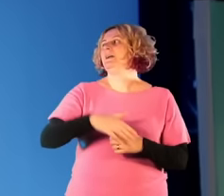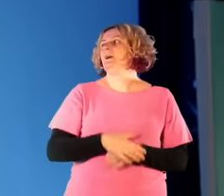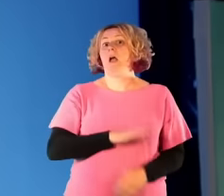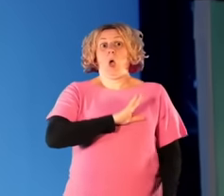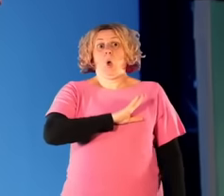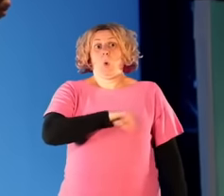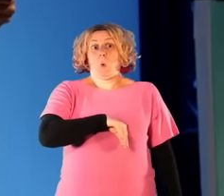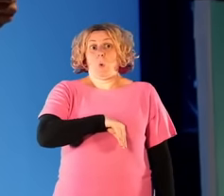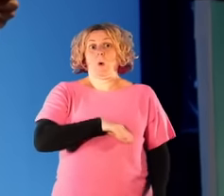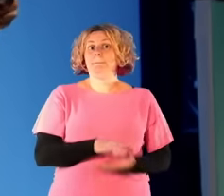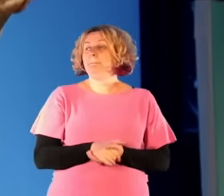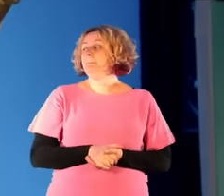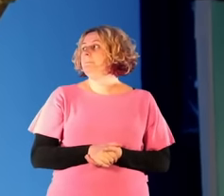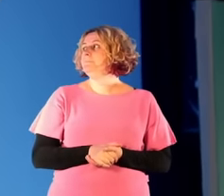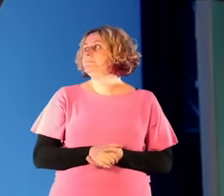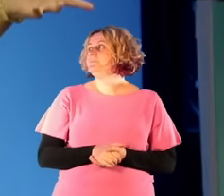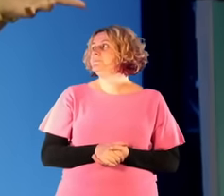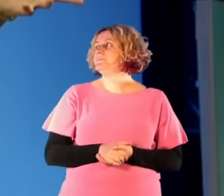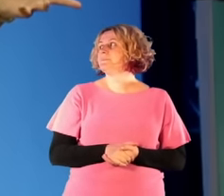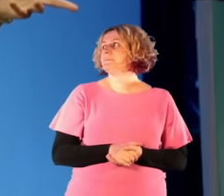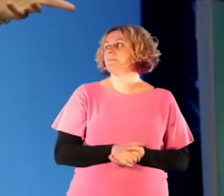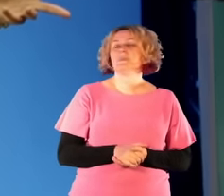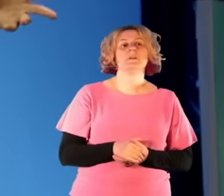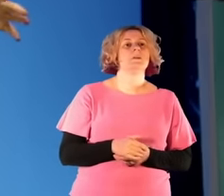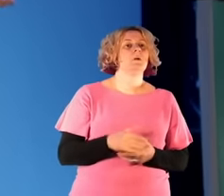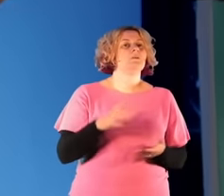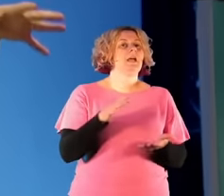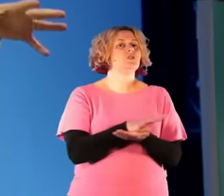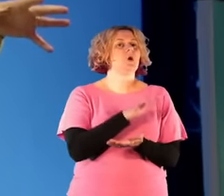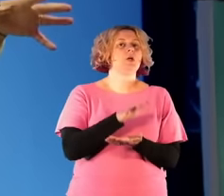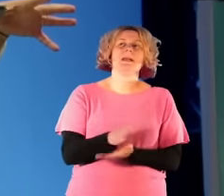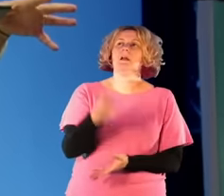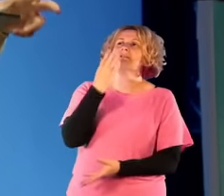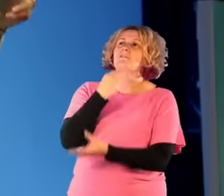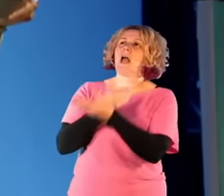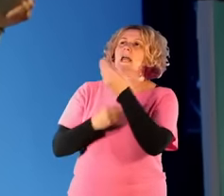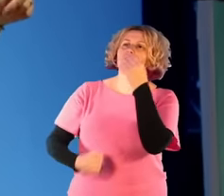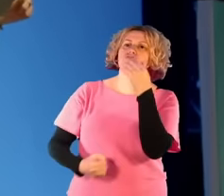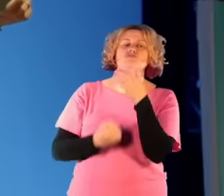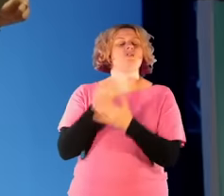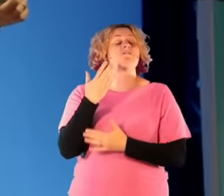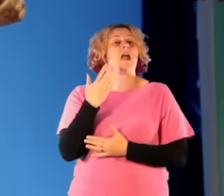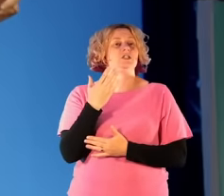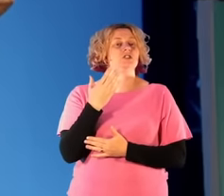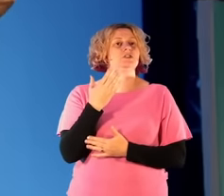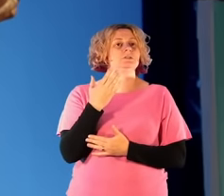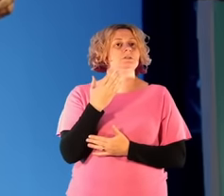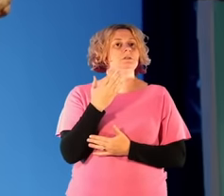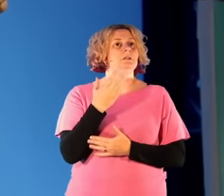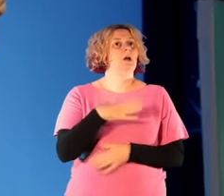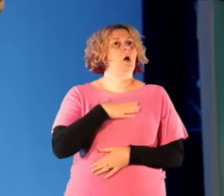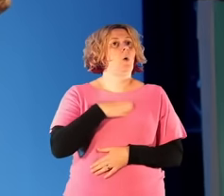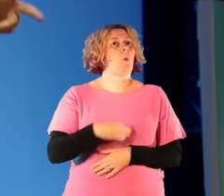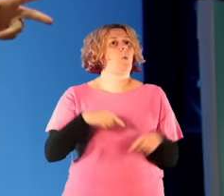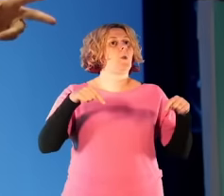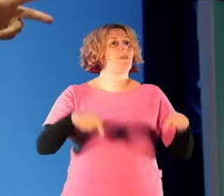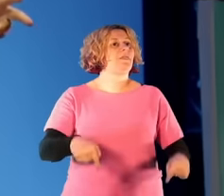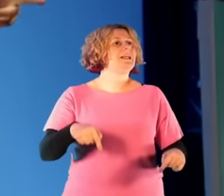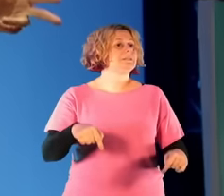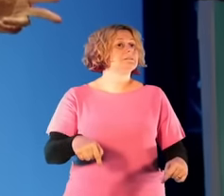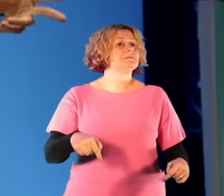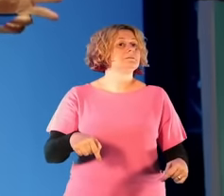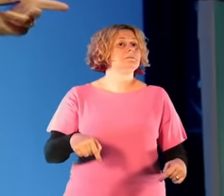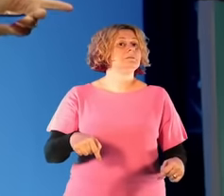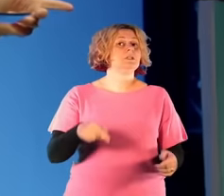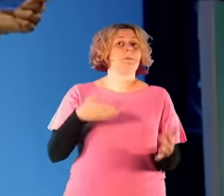to hear. We hope you've been really well fed and refreshed. We really do want this to be an event that's accessible